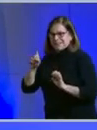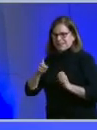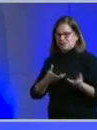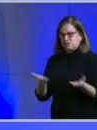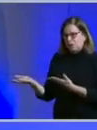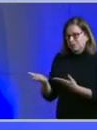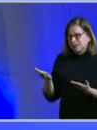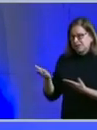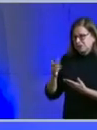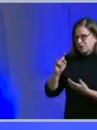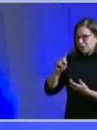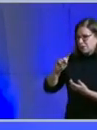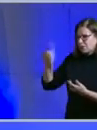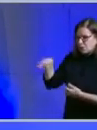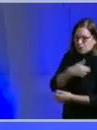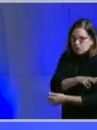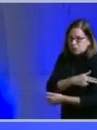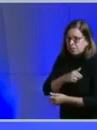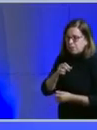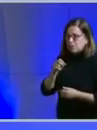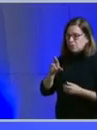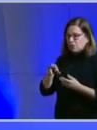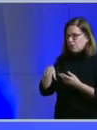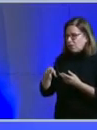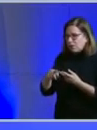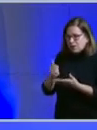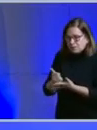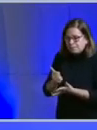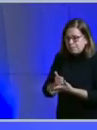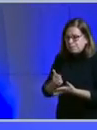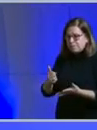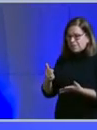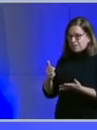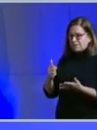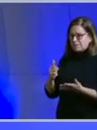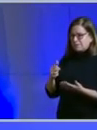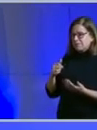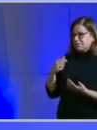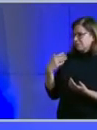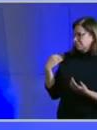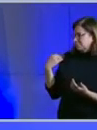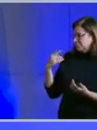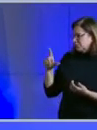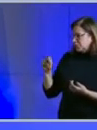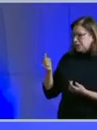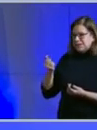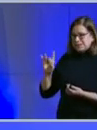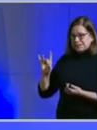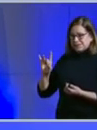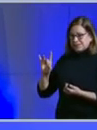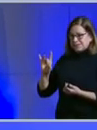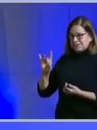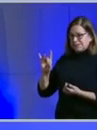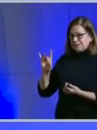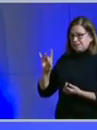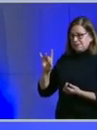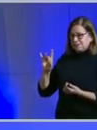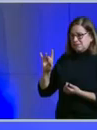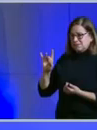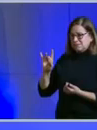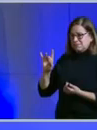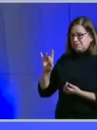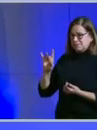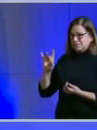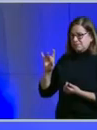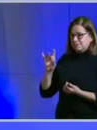the hospital. So this past year, in 2018, Mayor Bowser took what we believed was the bold step of supporting